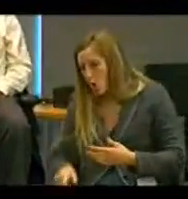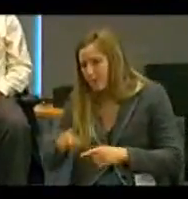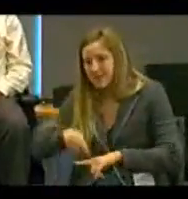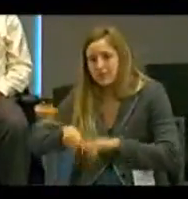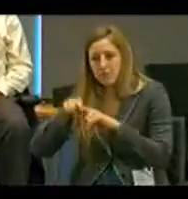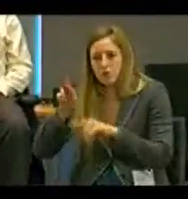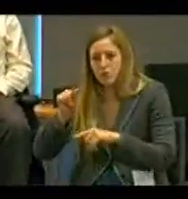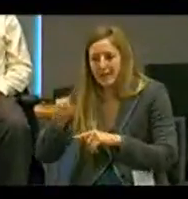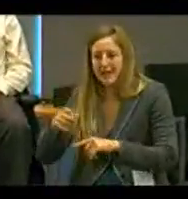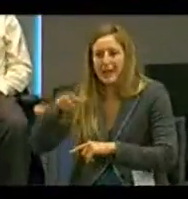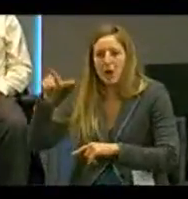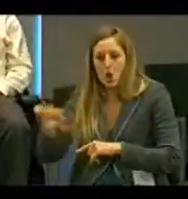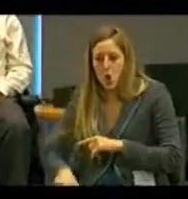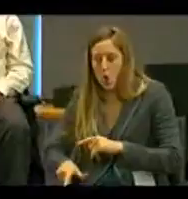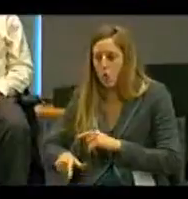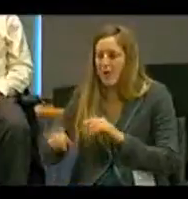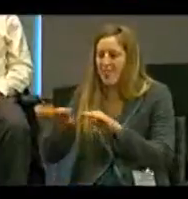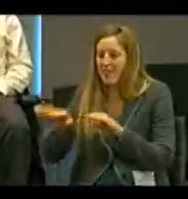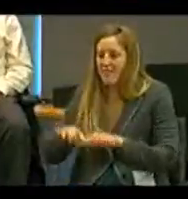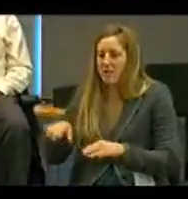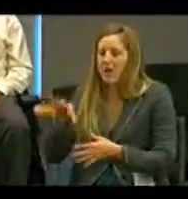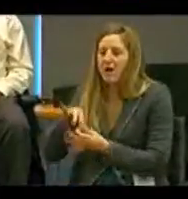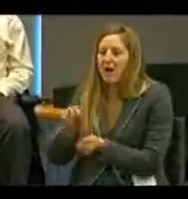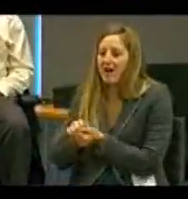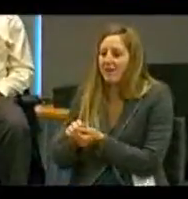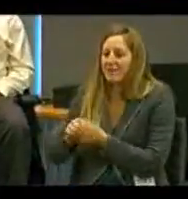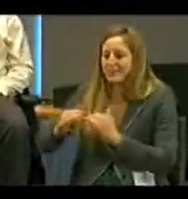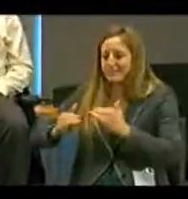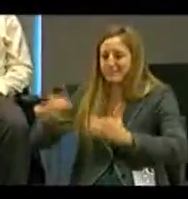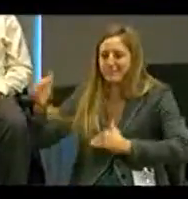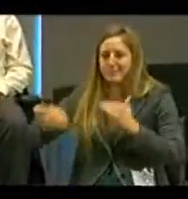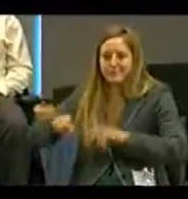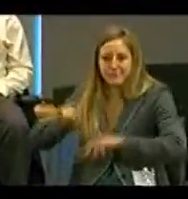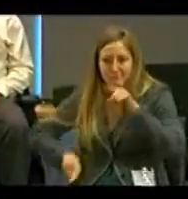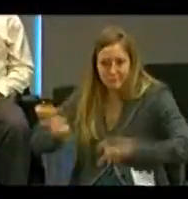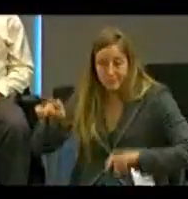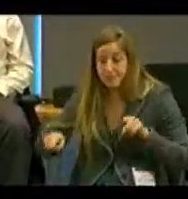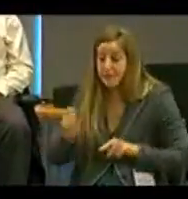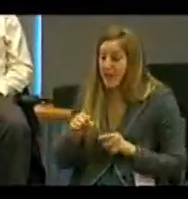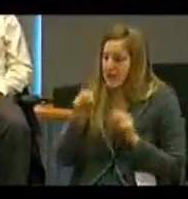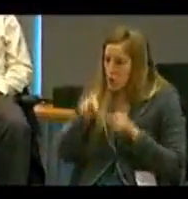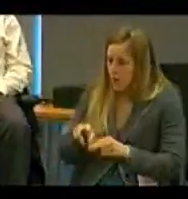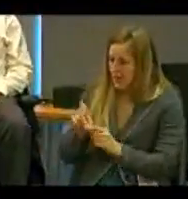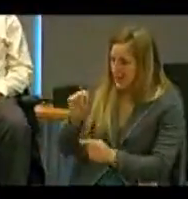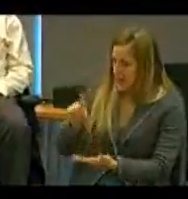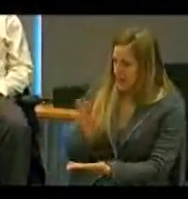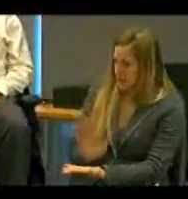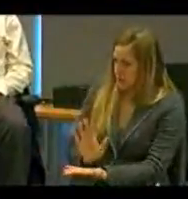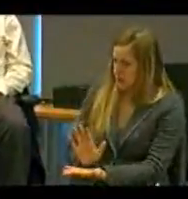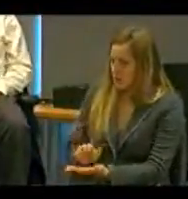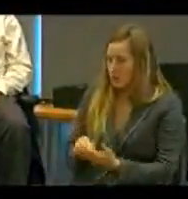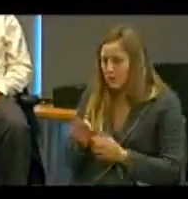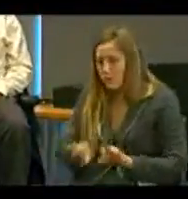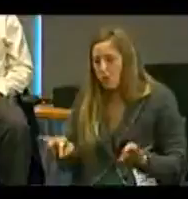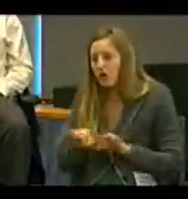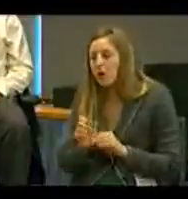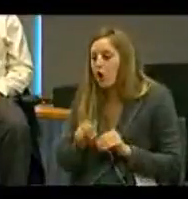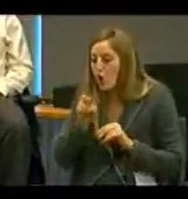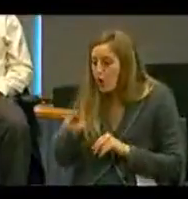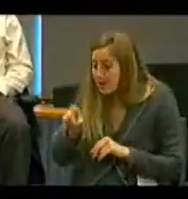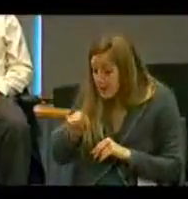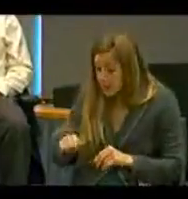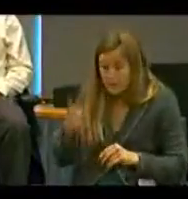they all start by looking at the data. And this is what the guidance is really asking schools to do, is look at your data to see if there are large